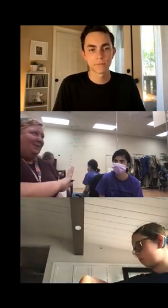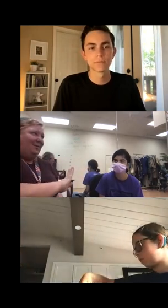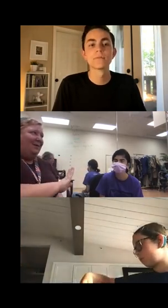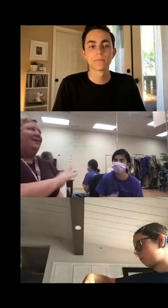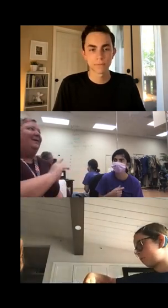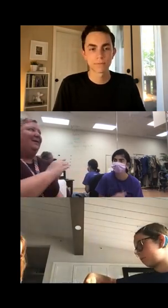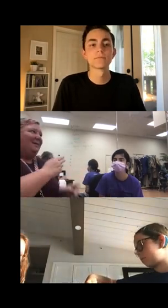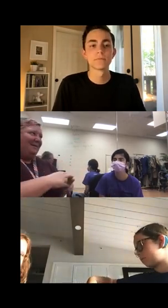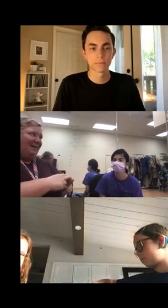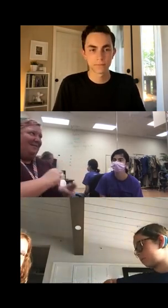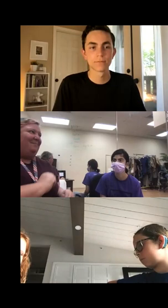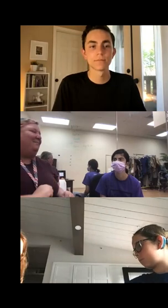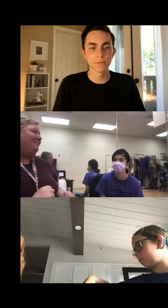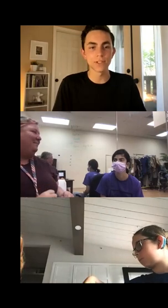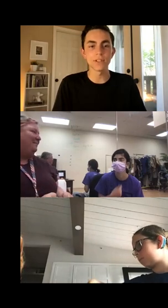Your.